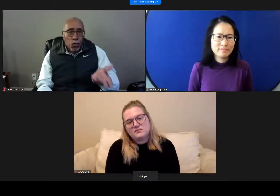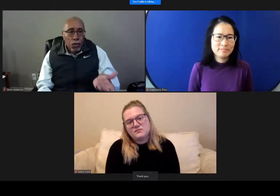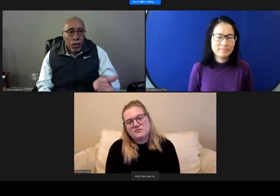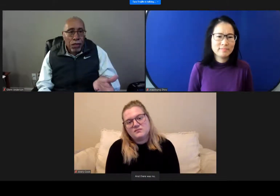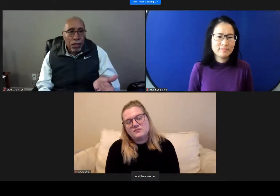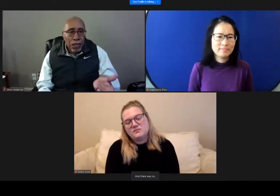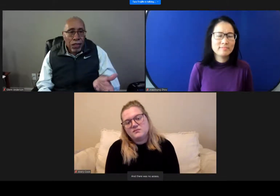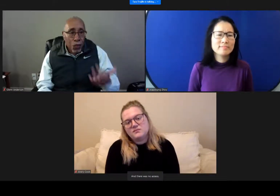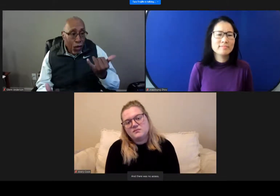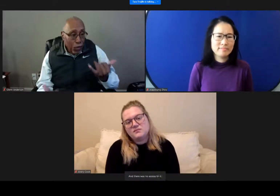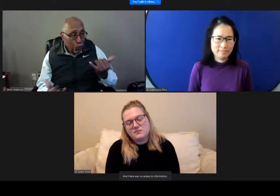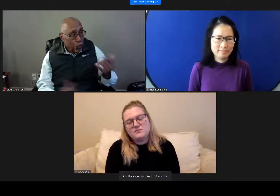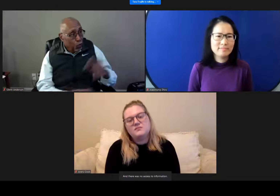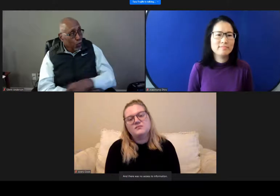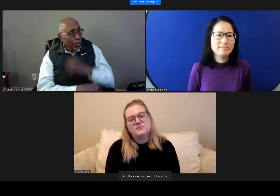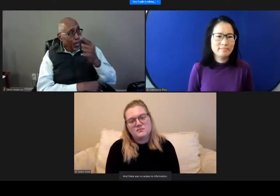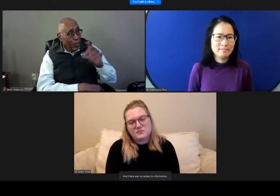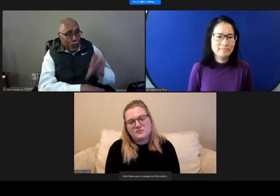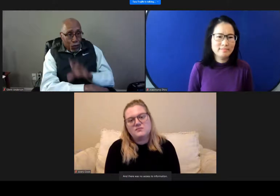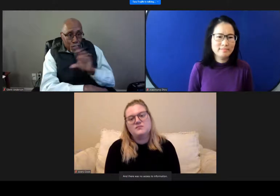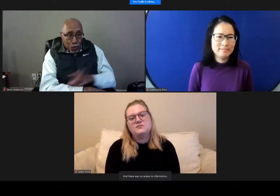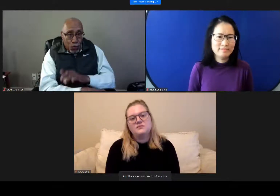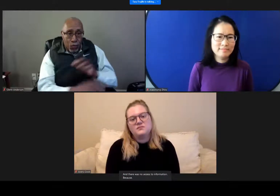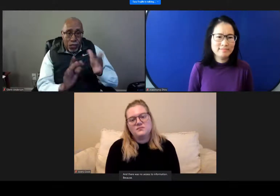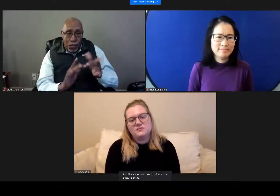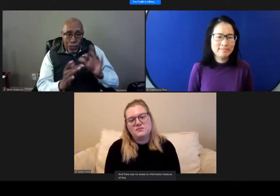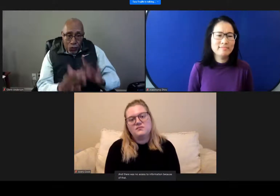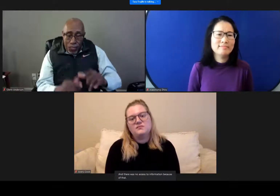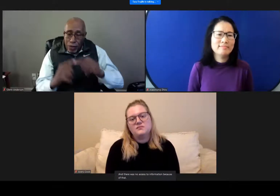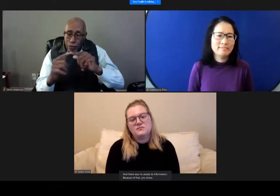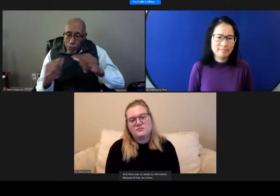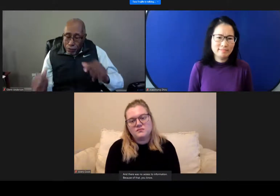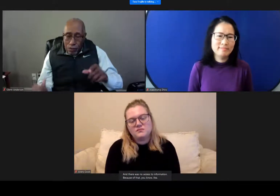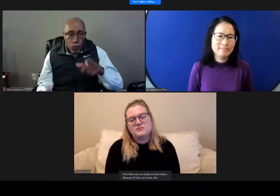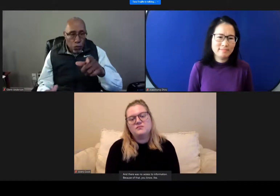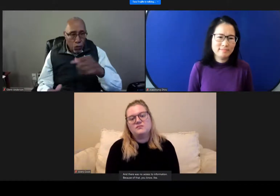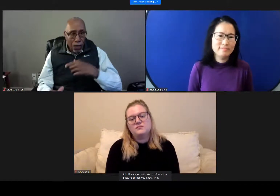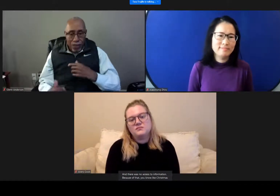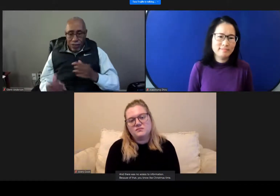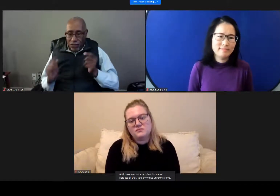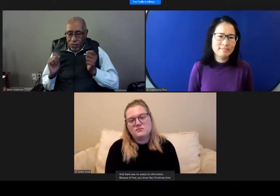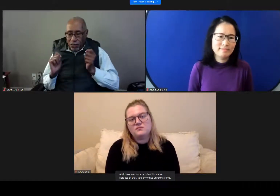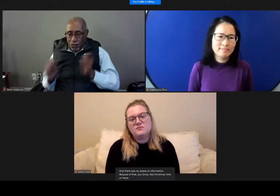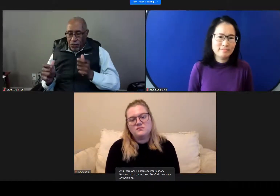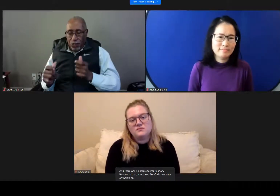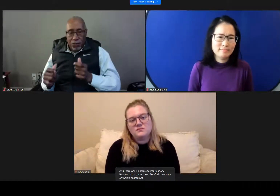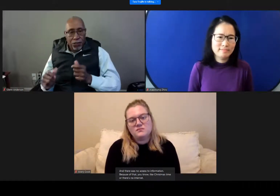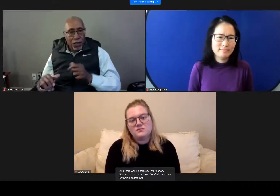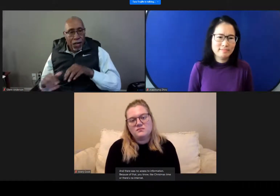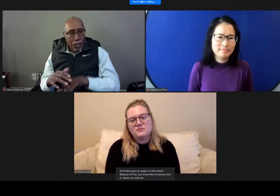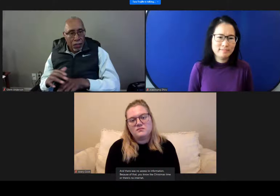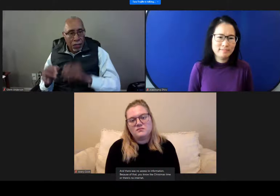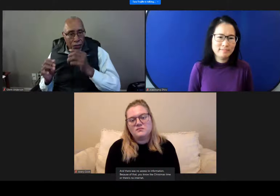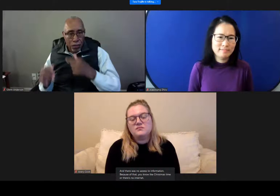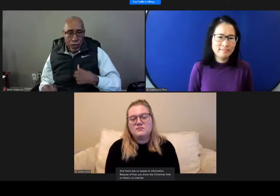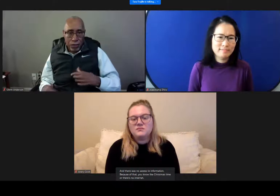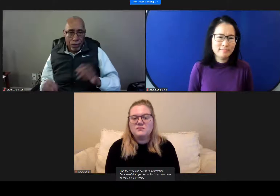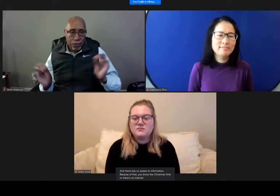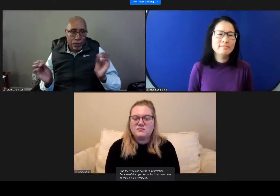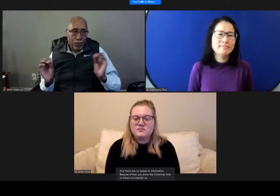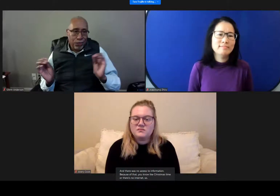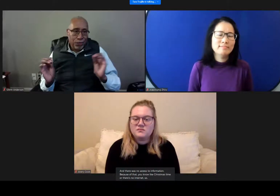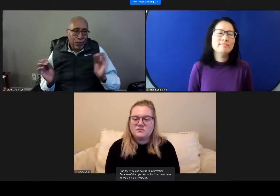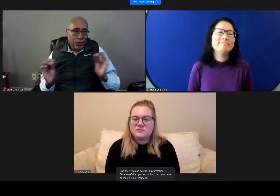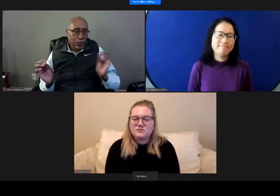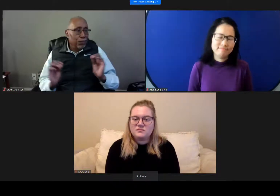was no access to information because of that, like at Christmas time, or there's no internet.